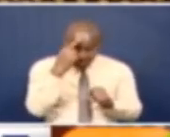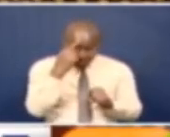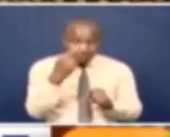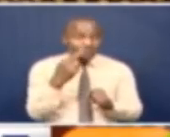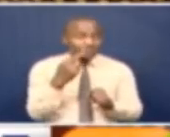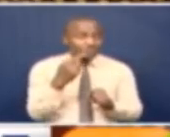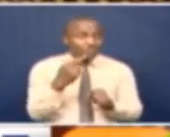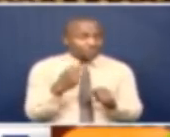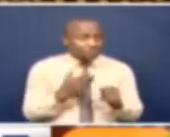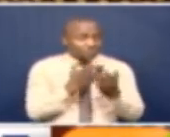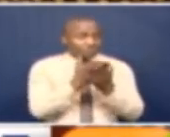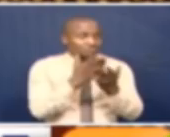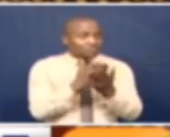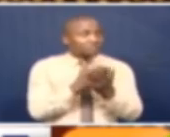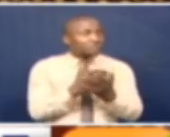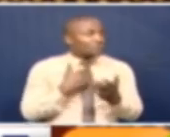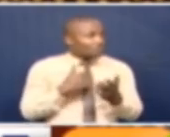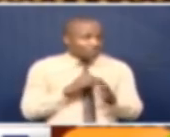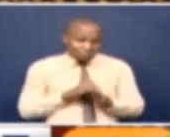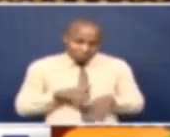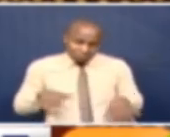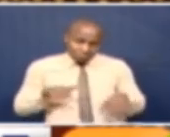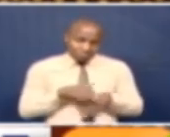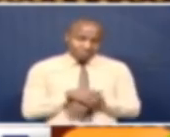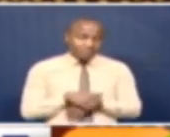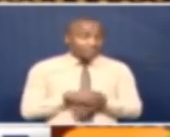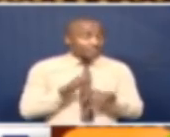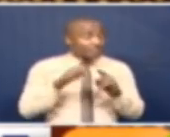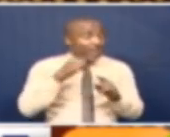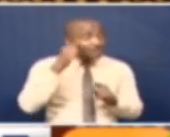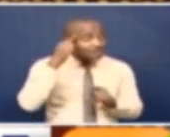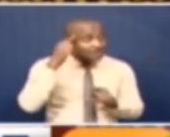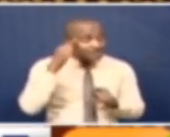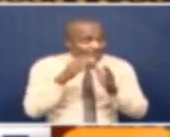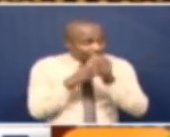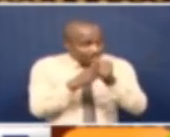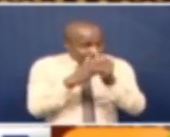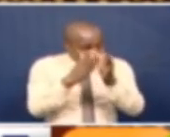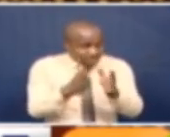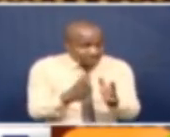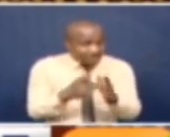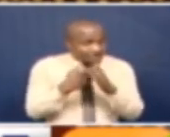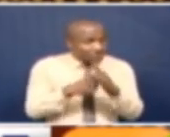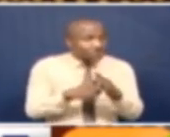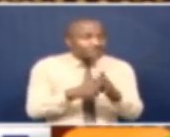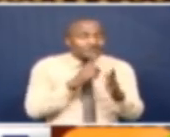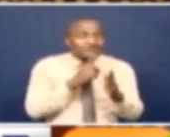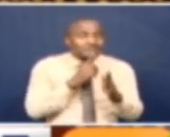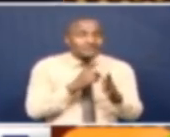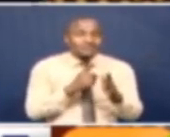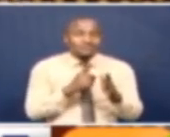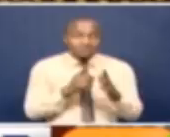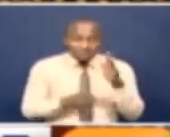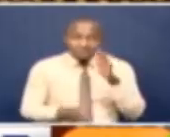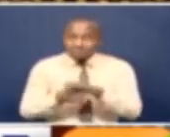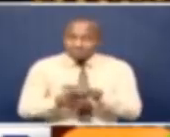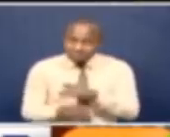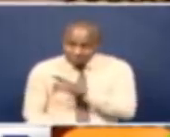petitioned people who have won against us. Mm. But I think for a leader to start saying, we'll kick you guys out and